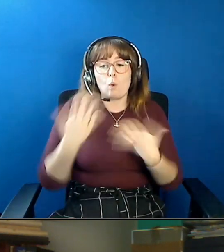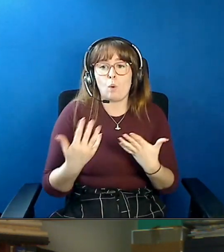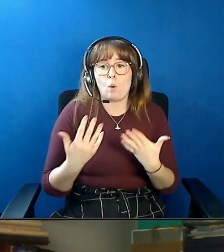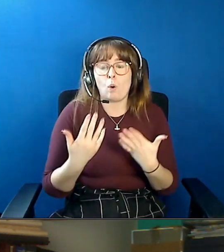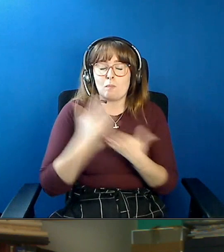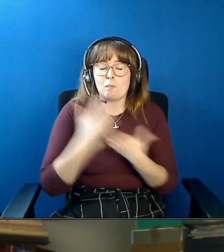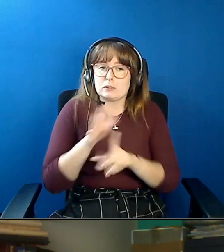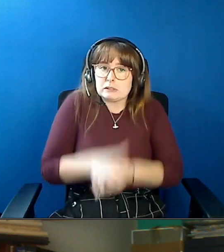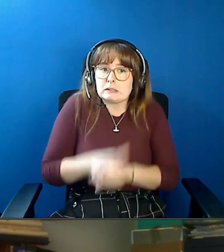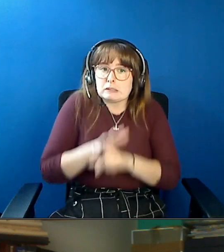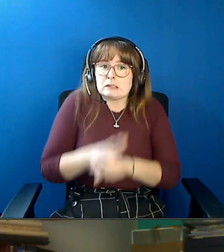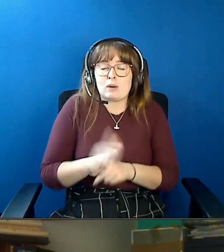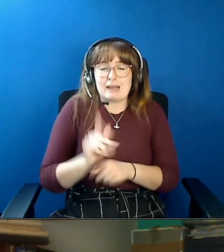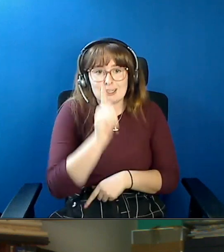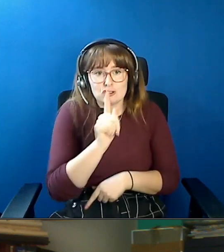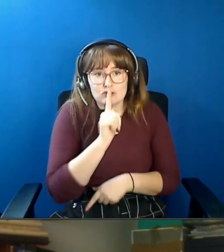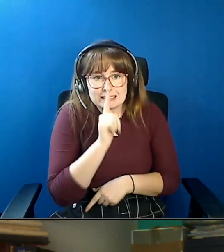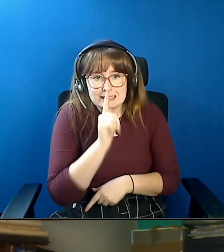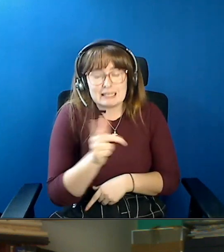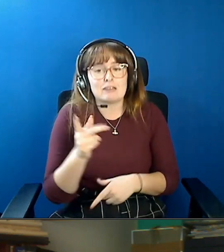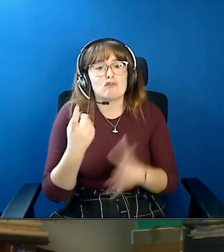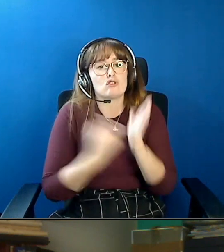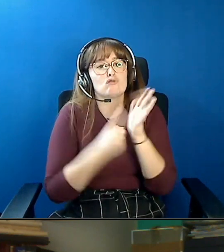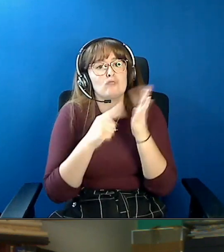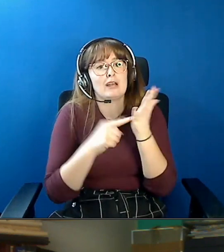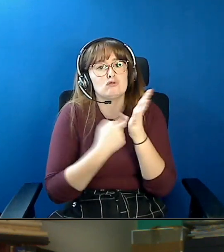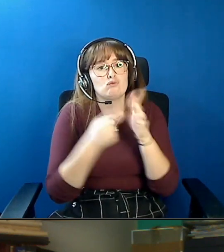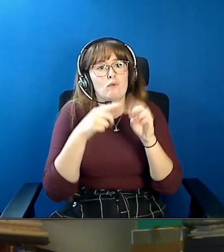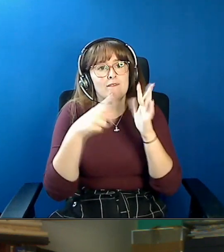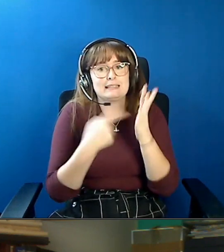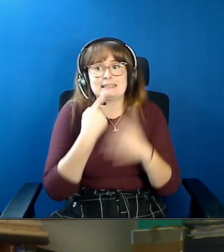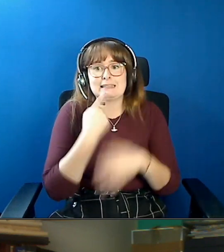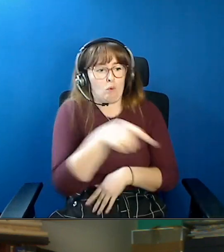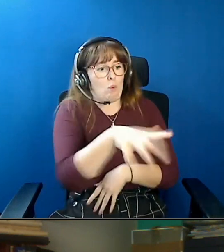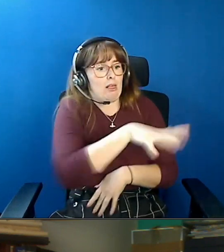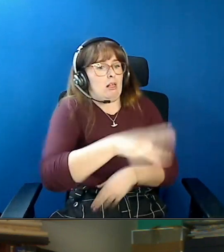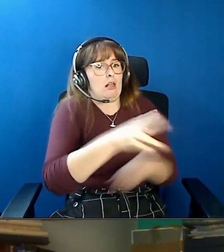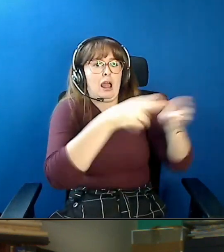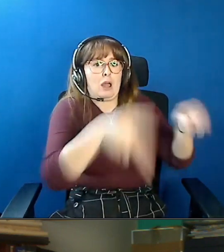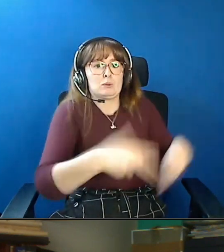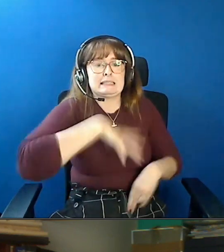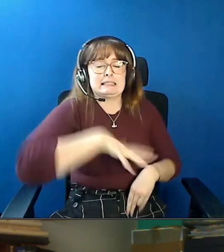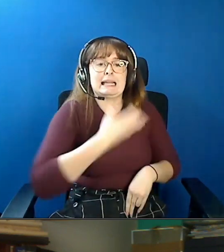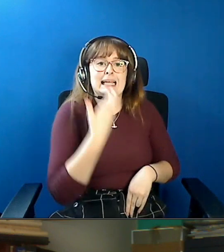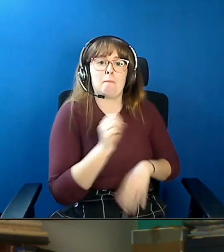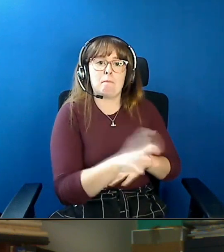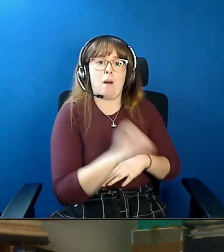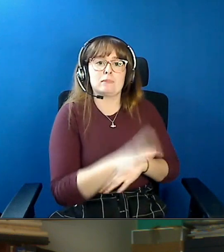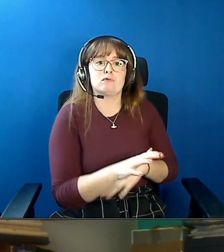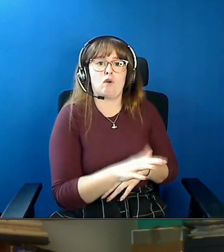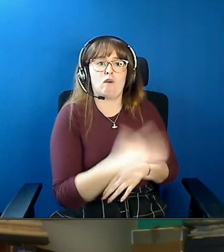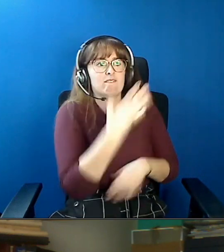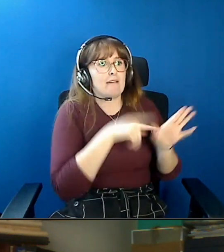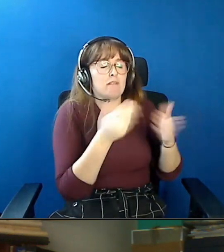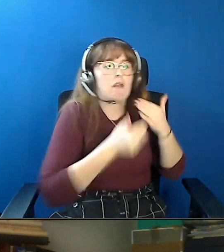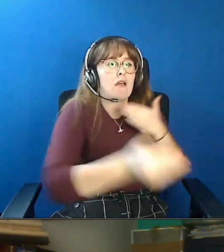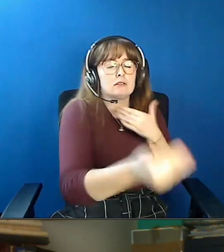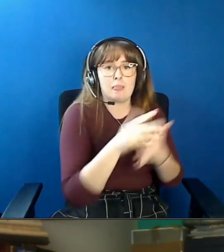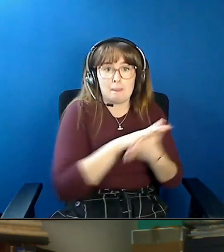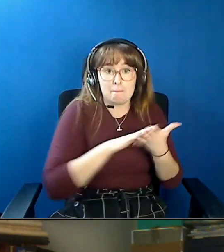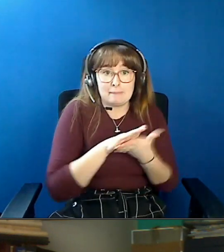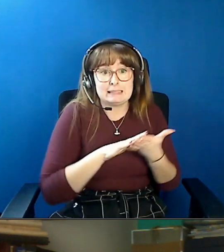in the future. If the retrofit scenario is saying all these homes in this area are going to get heat pumps in the next 5 or 10 years, then that's going to dramatically